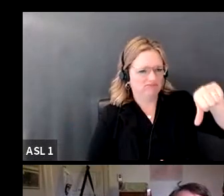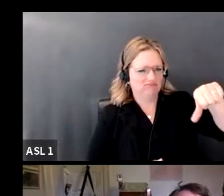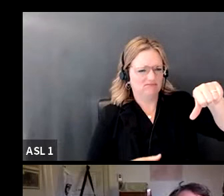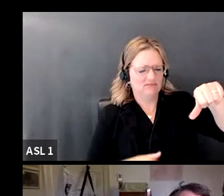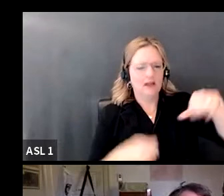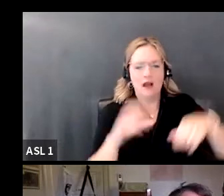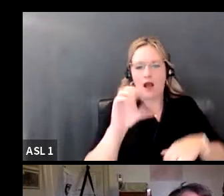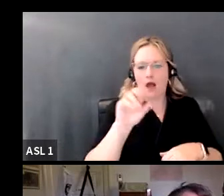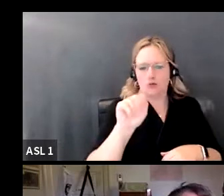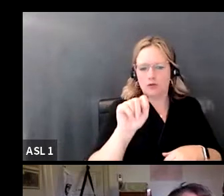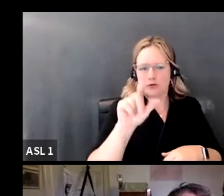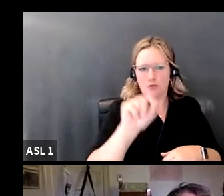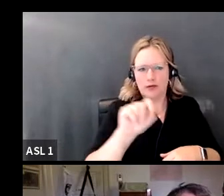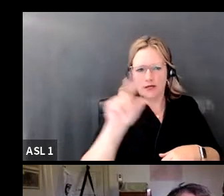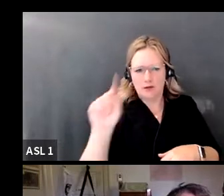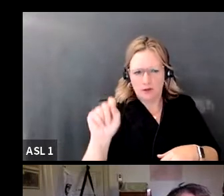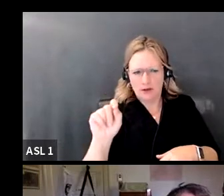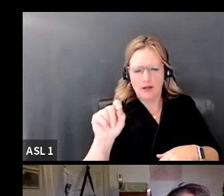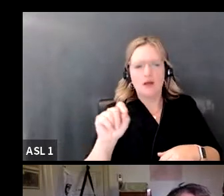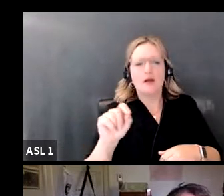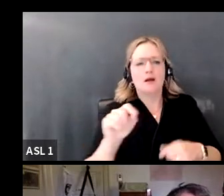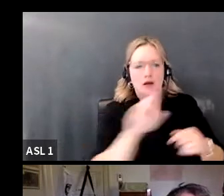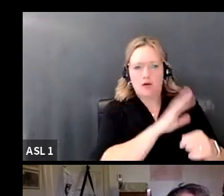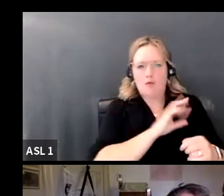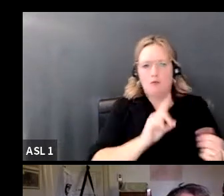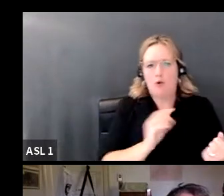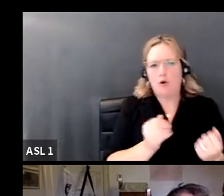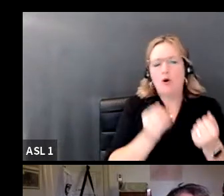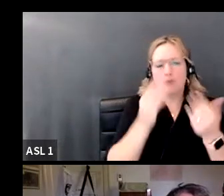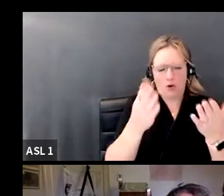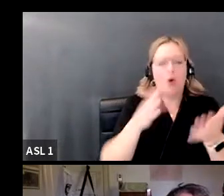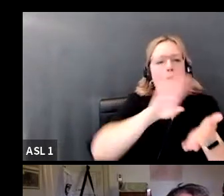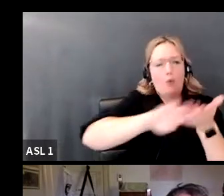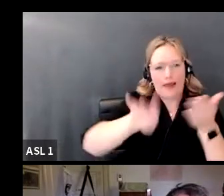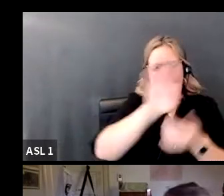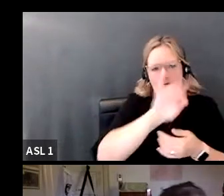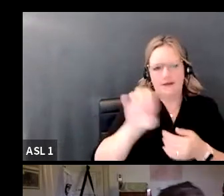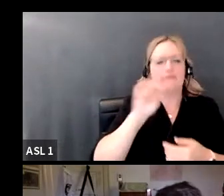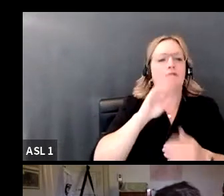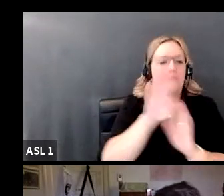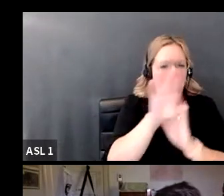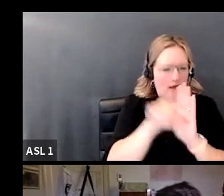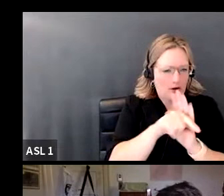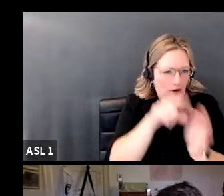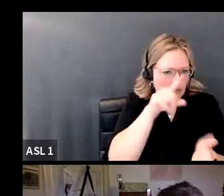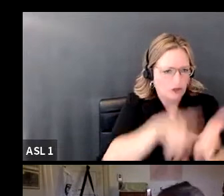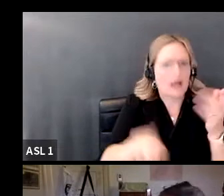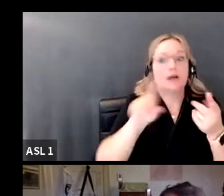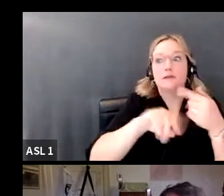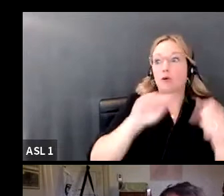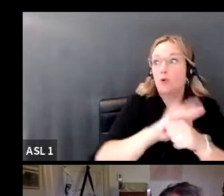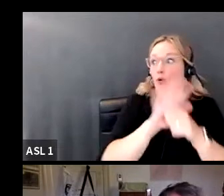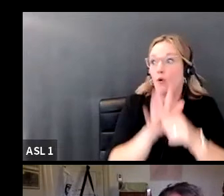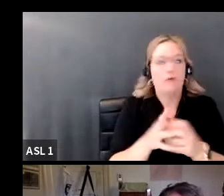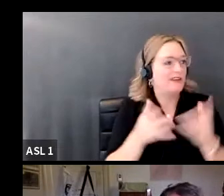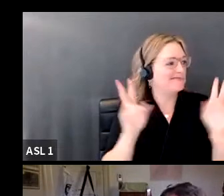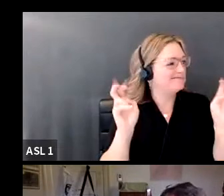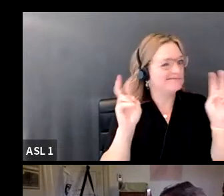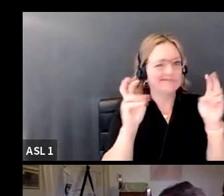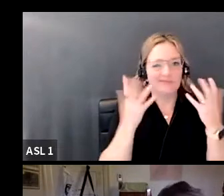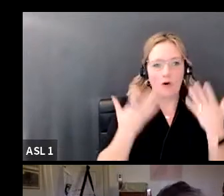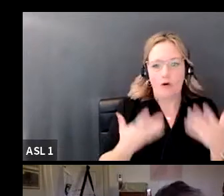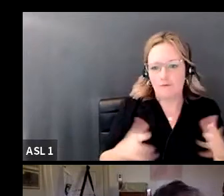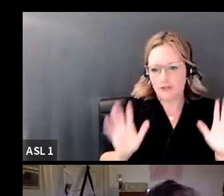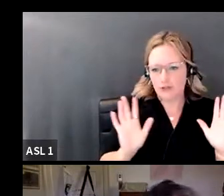2020 the board approved a motion to waive fees for background checks for volunteers until the pandemic is deemed over